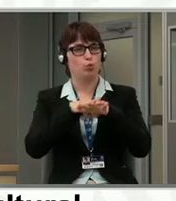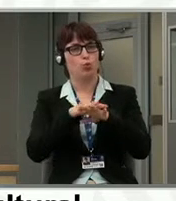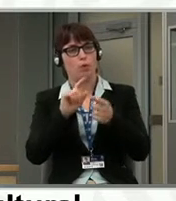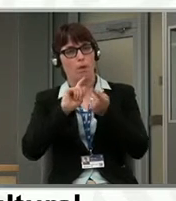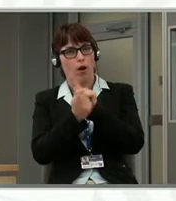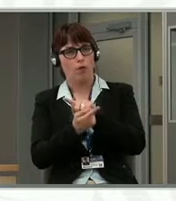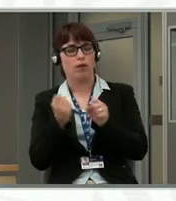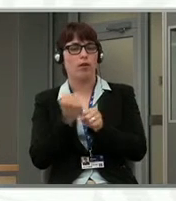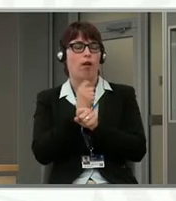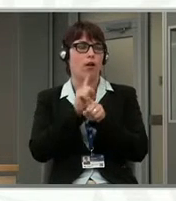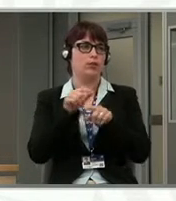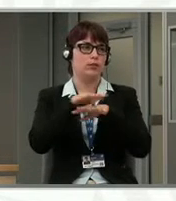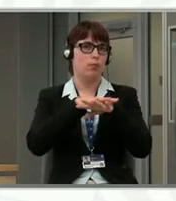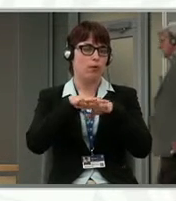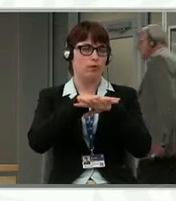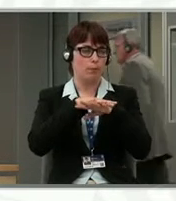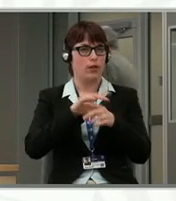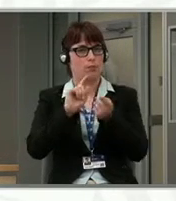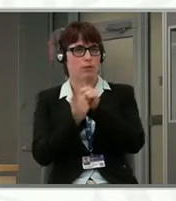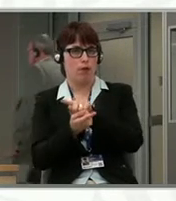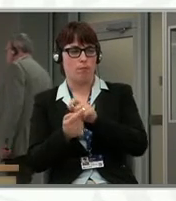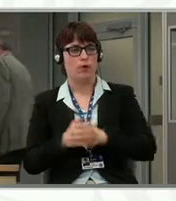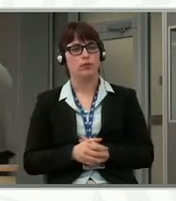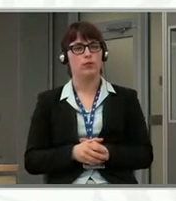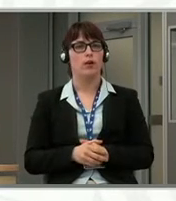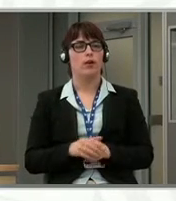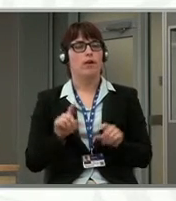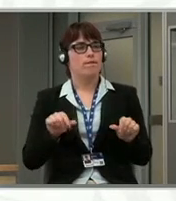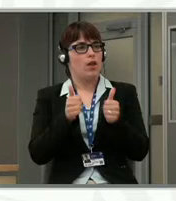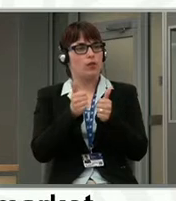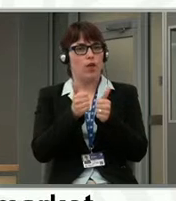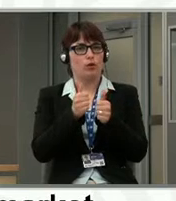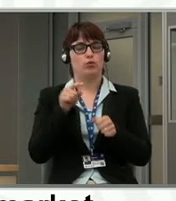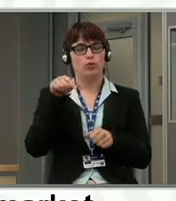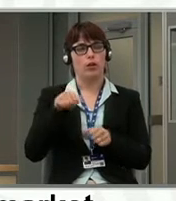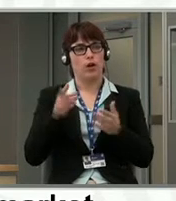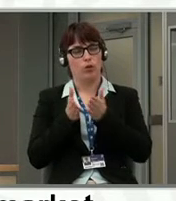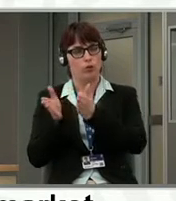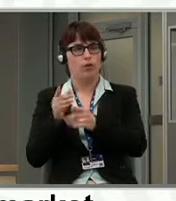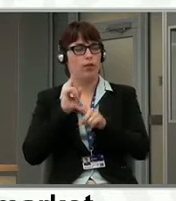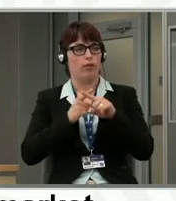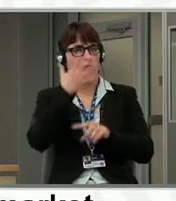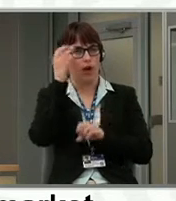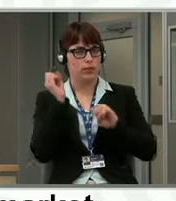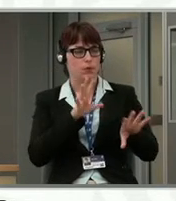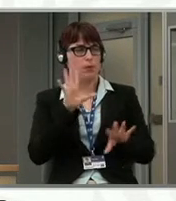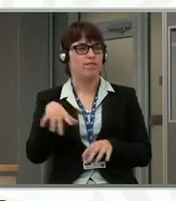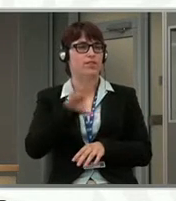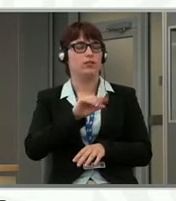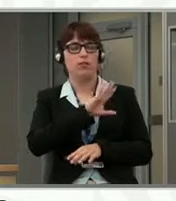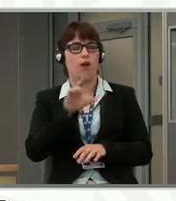European labor market as well as changes in the society hinder this process. At the same time, we should not